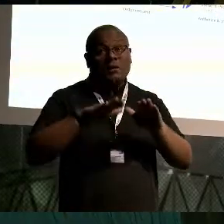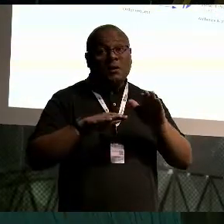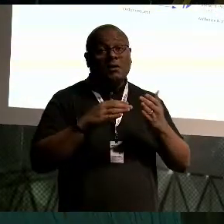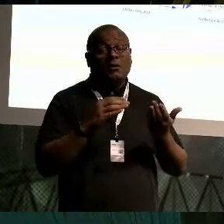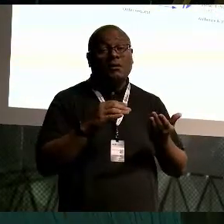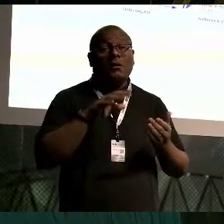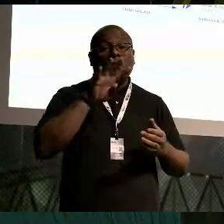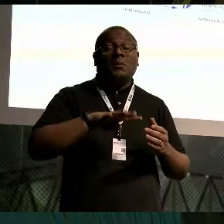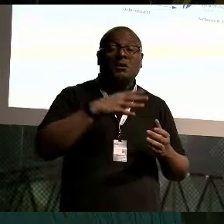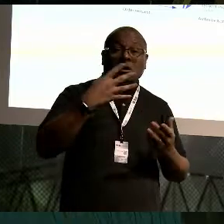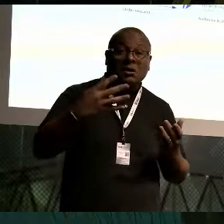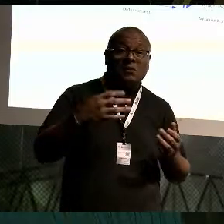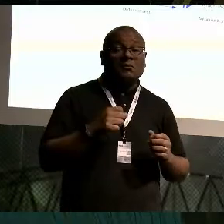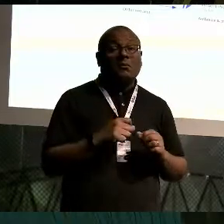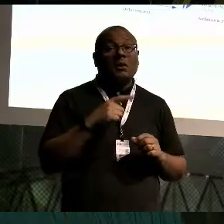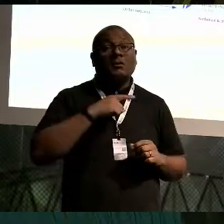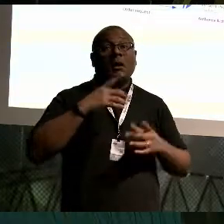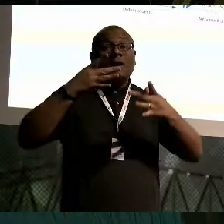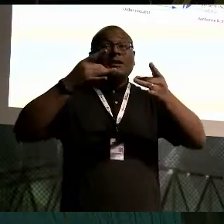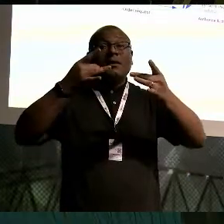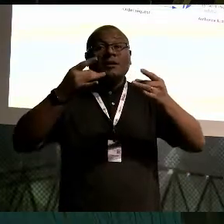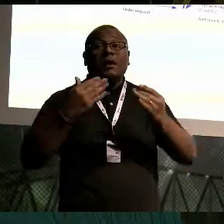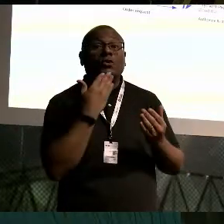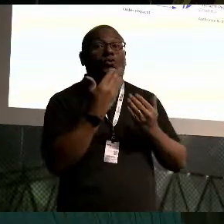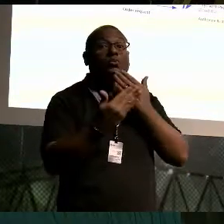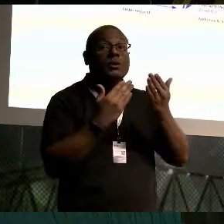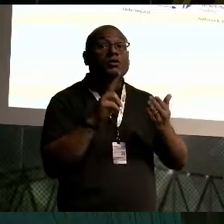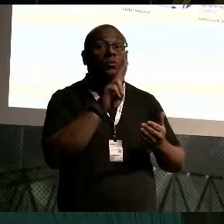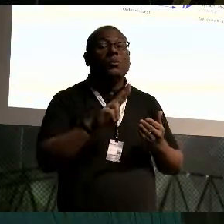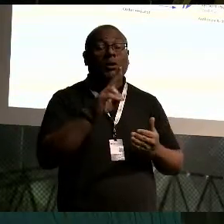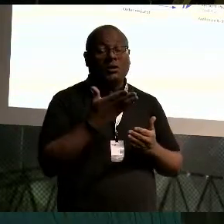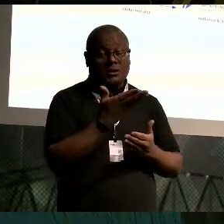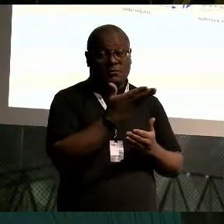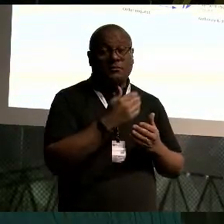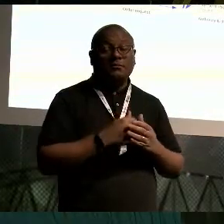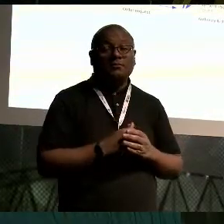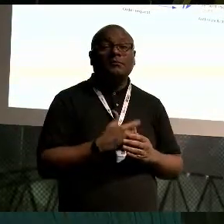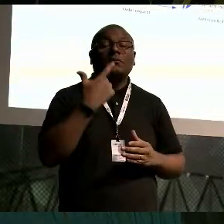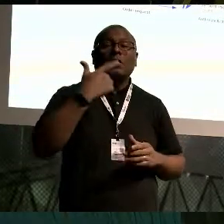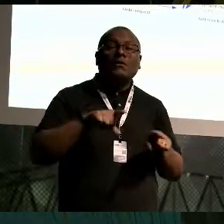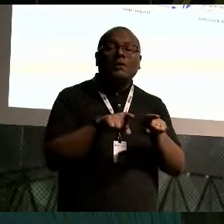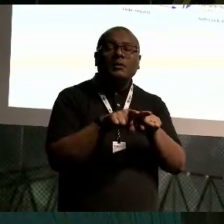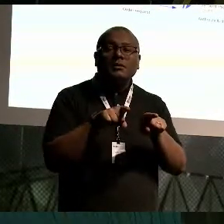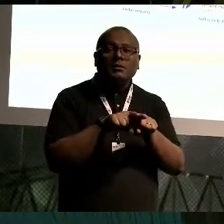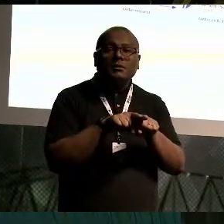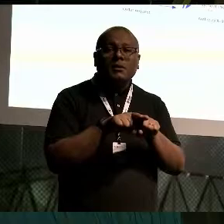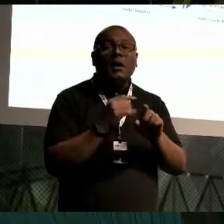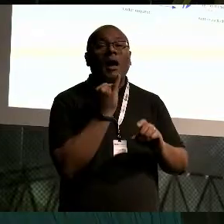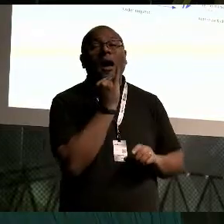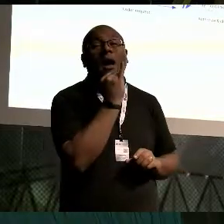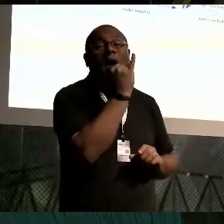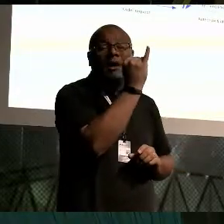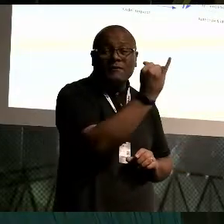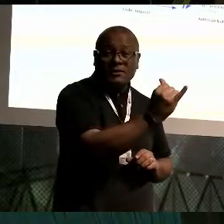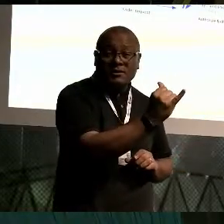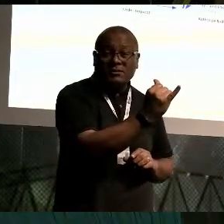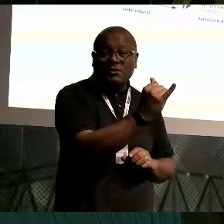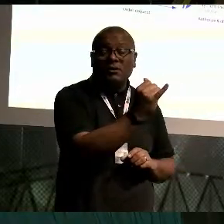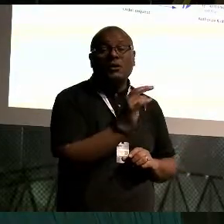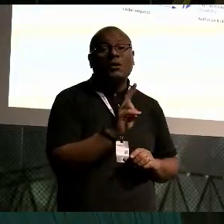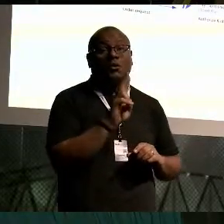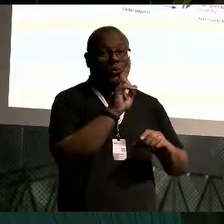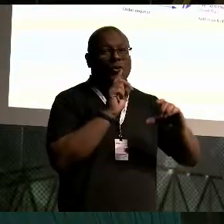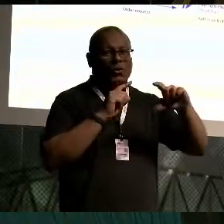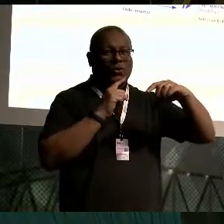shipper that figures out the details of shipments to the users. And then maybe you have a notifier that notifies the